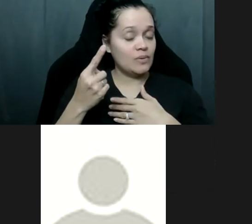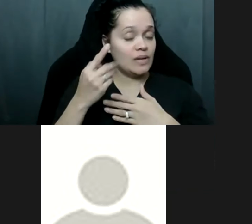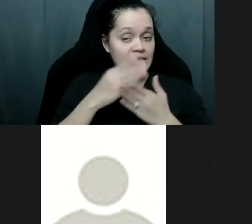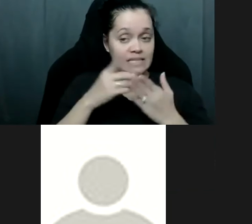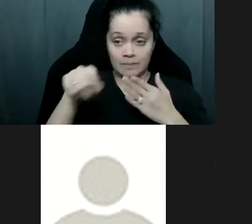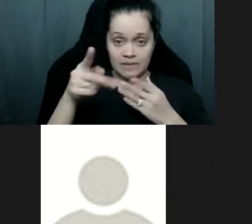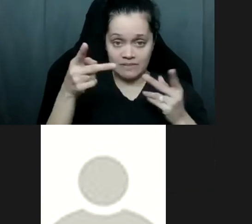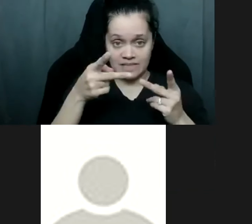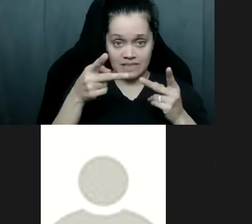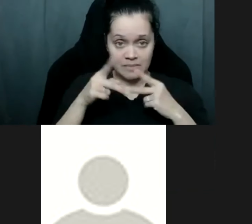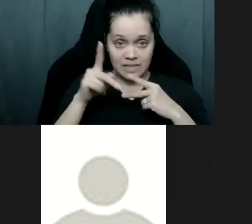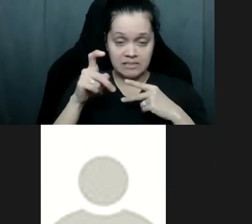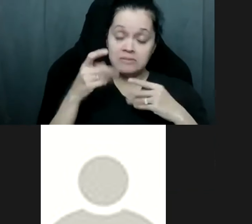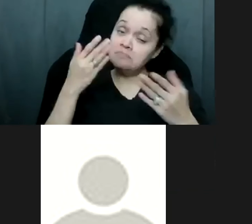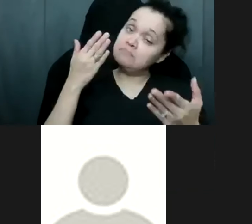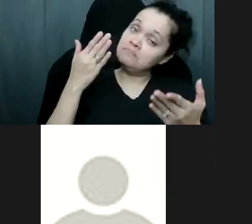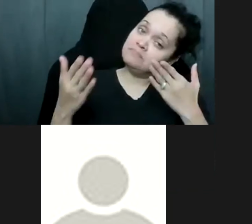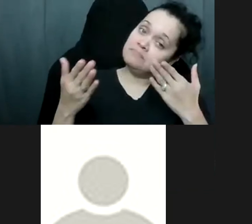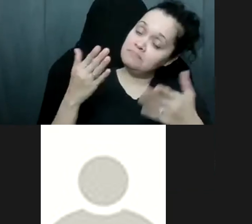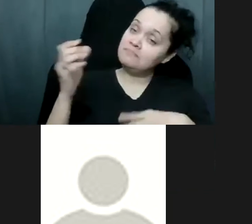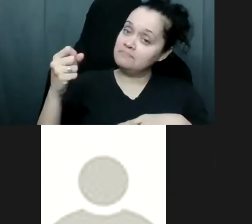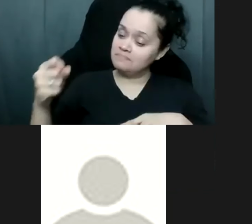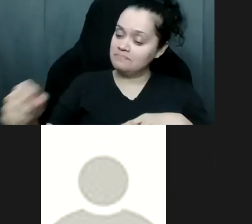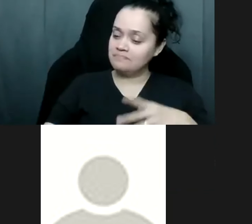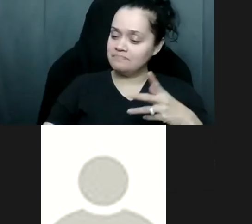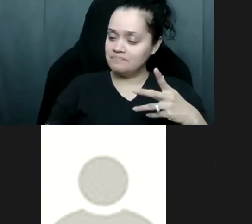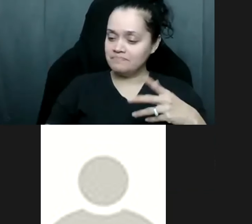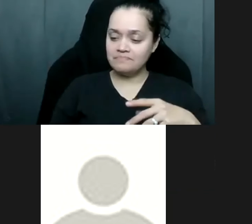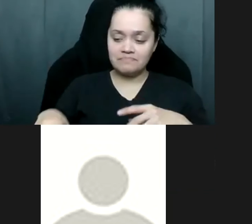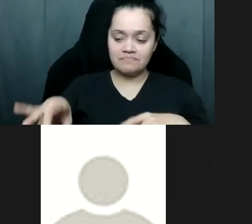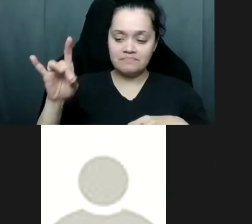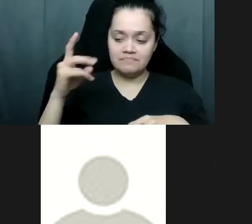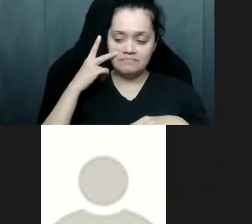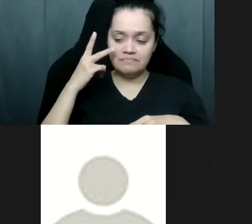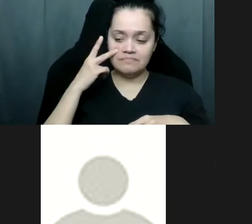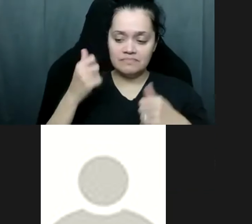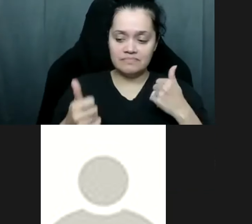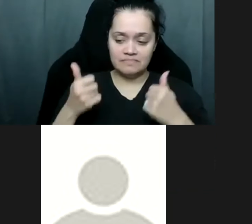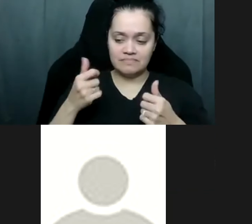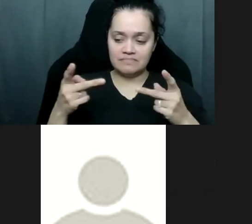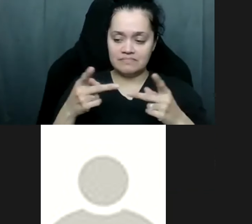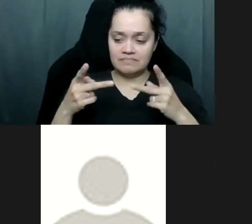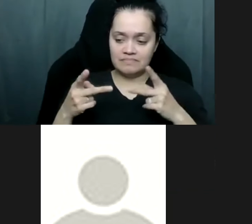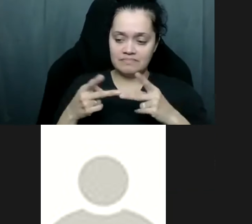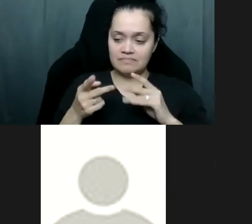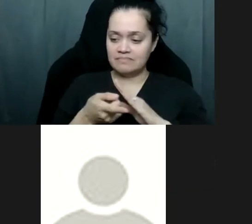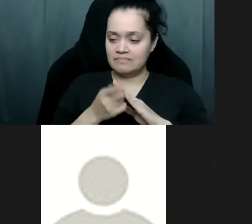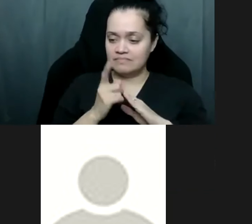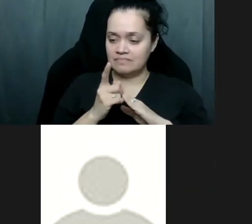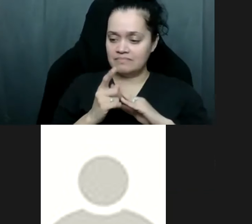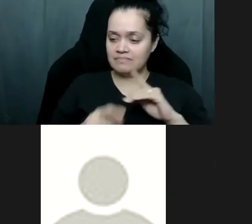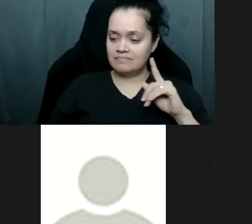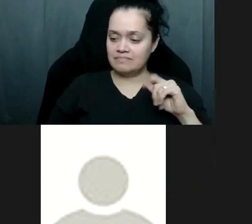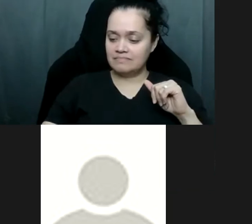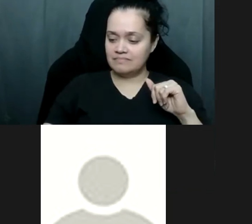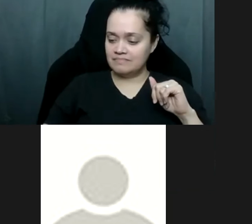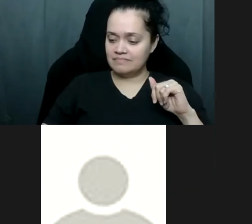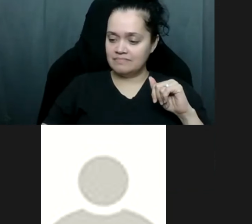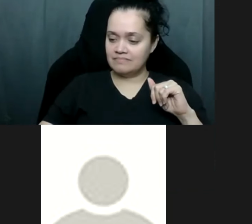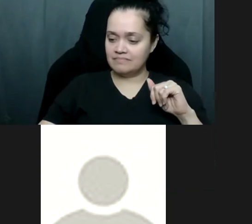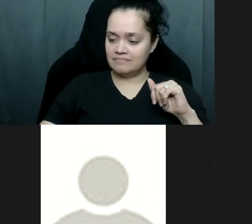these places? Maybe so. We'll find out which ones in less than